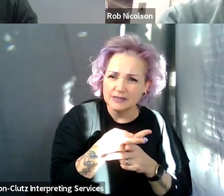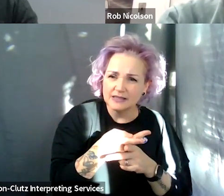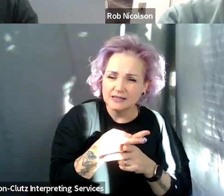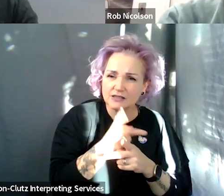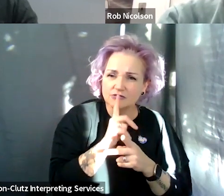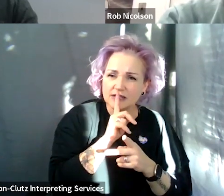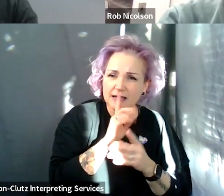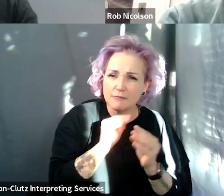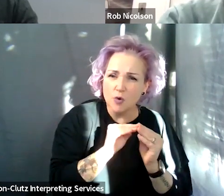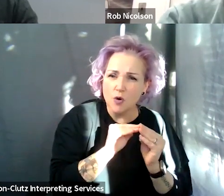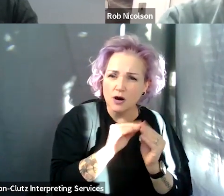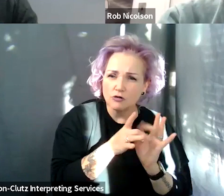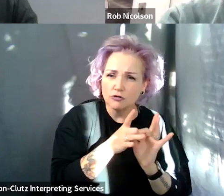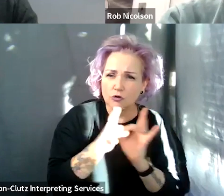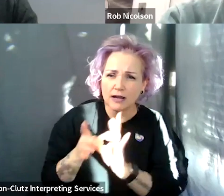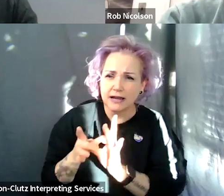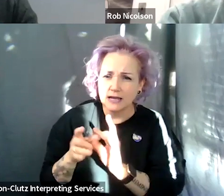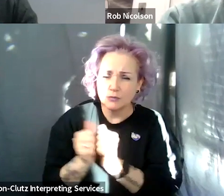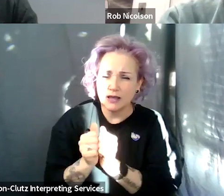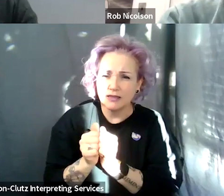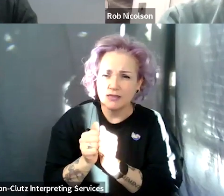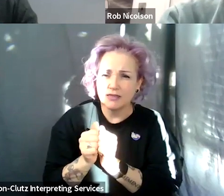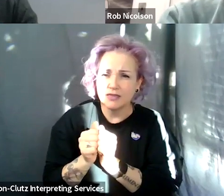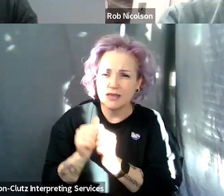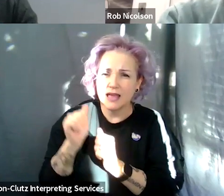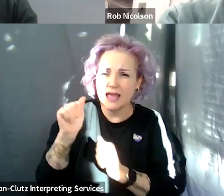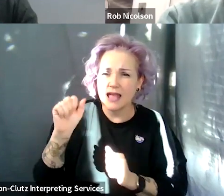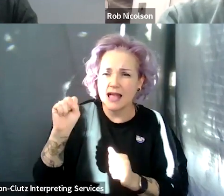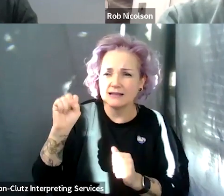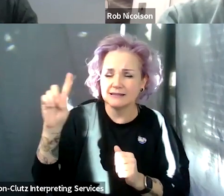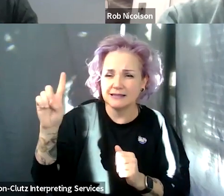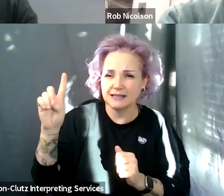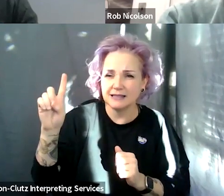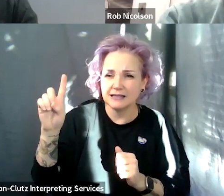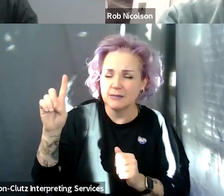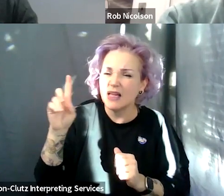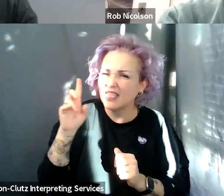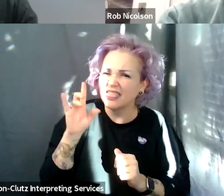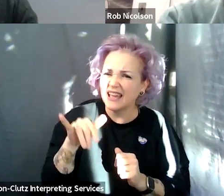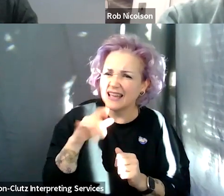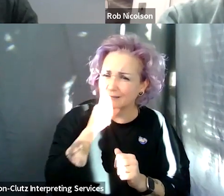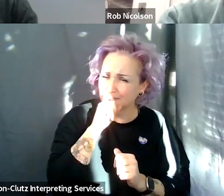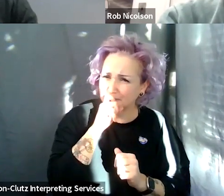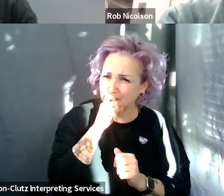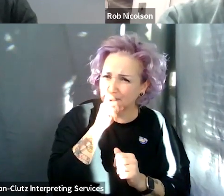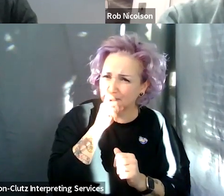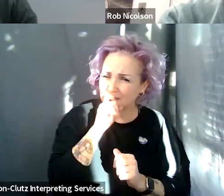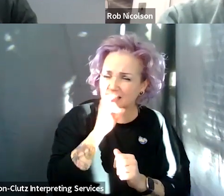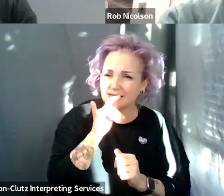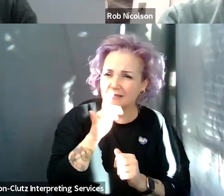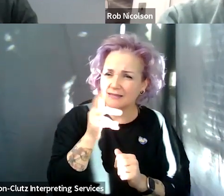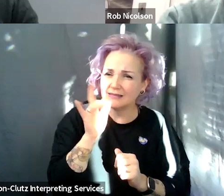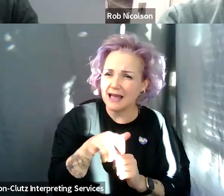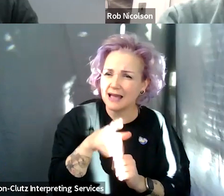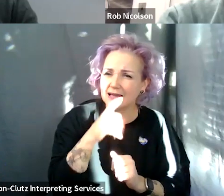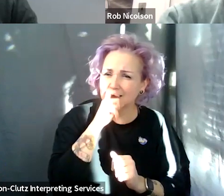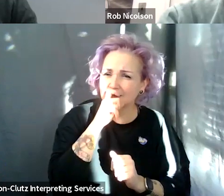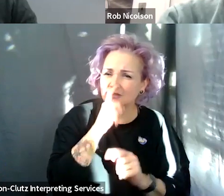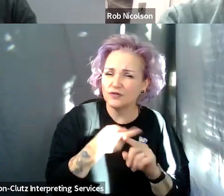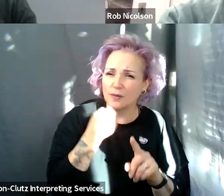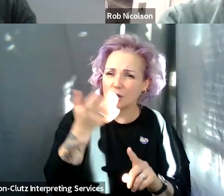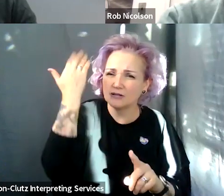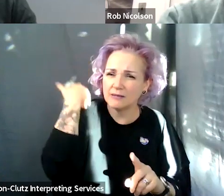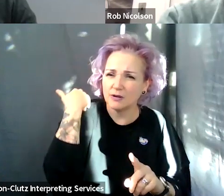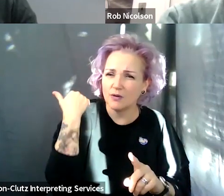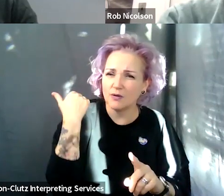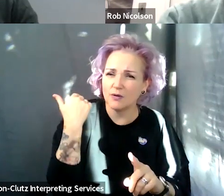later, right? So it wasn't taken at the time of birth, which is a real problem. But do you know much about that work? About autoantibodies,